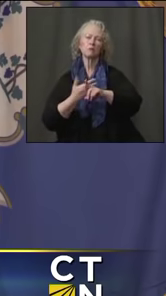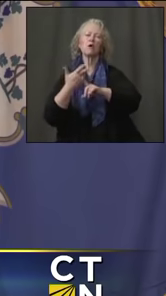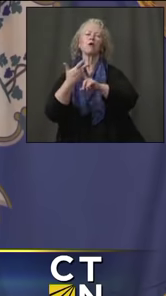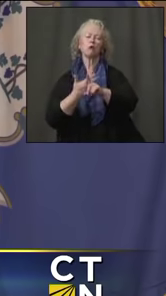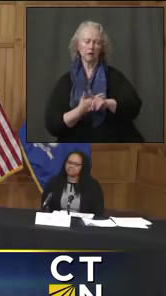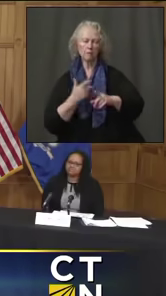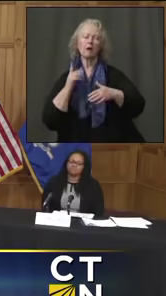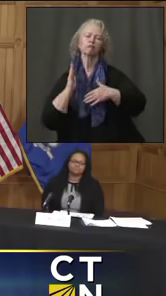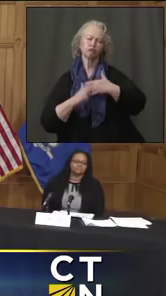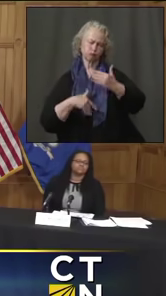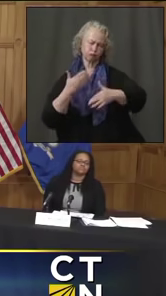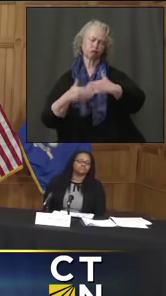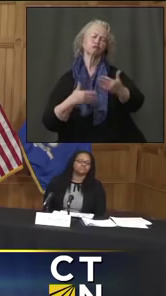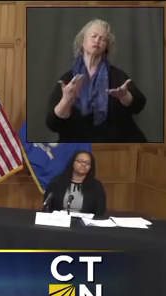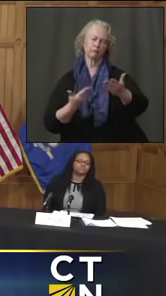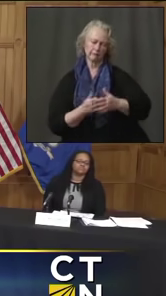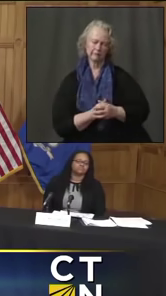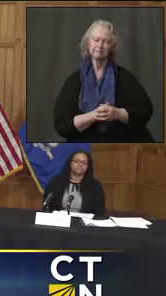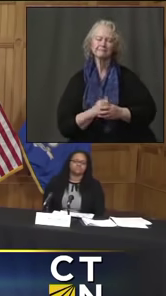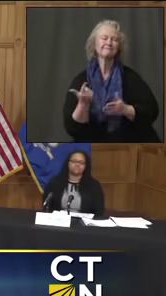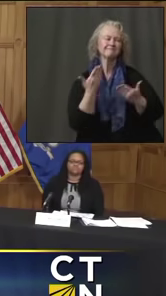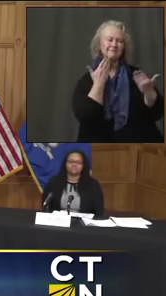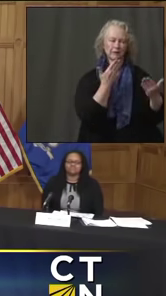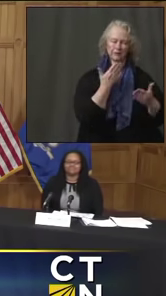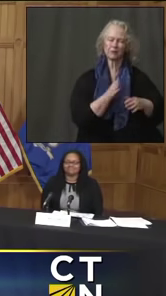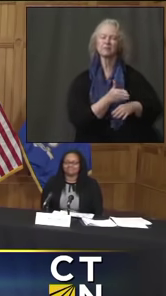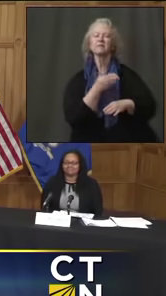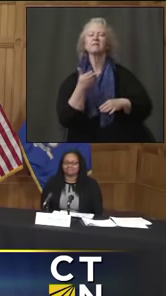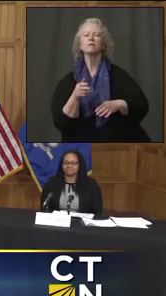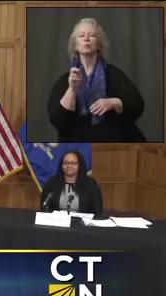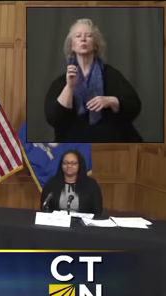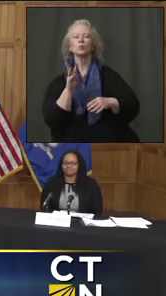Move along next to News 8. Thank you very much. Thanks.